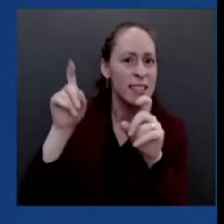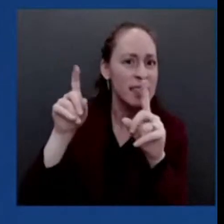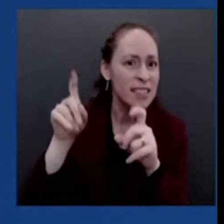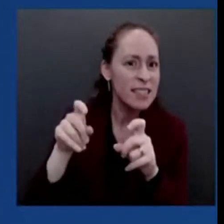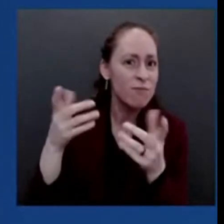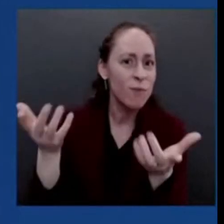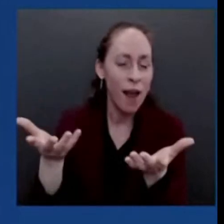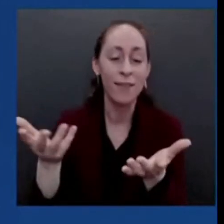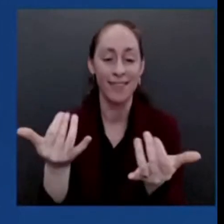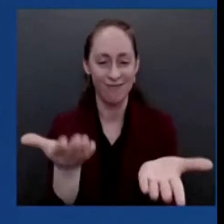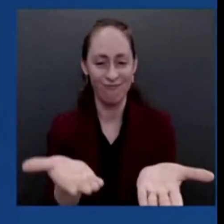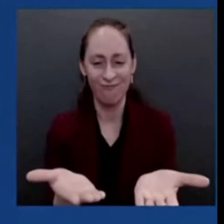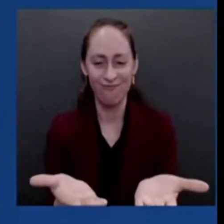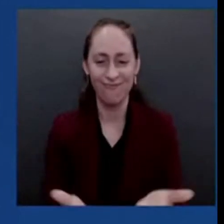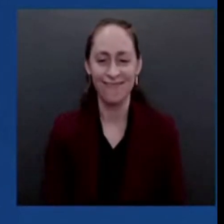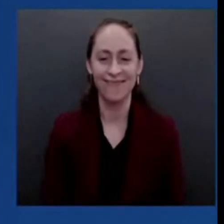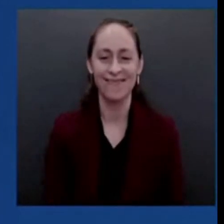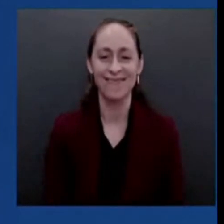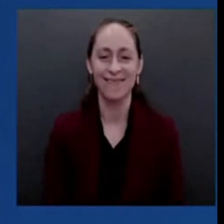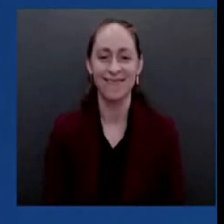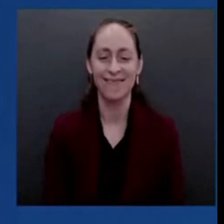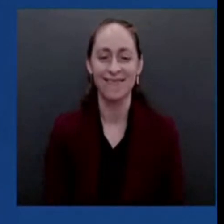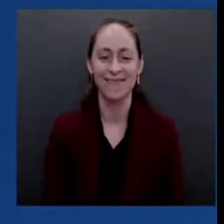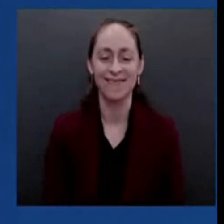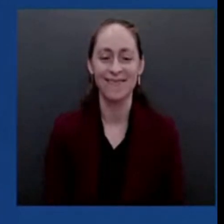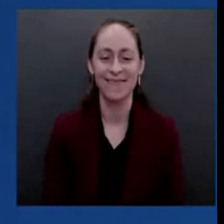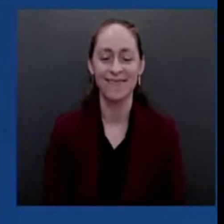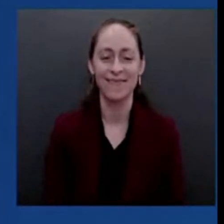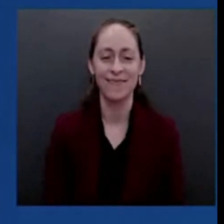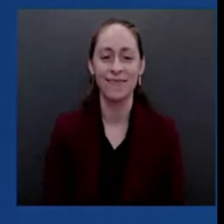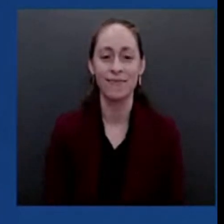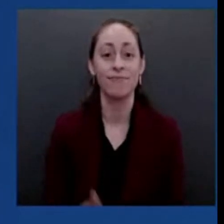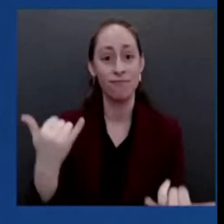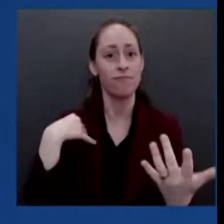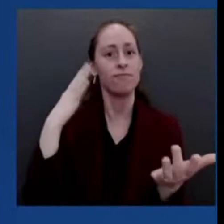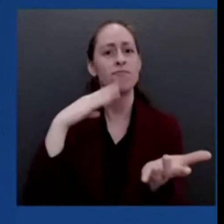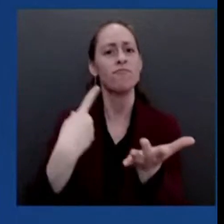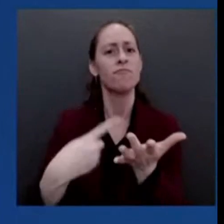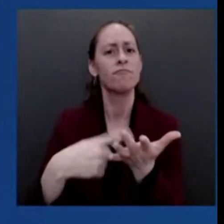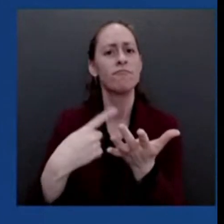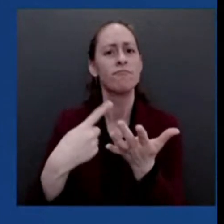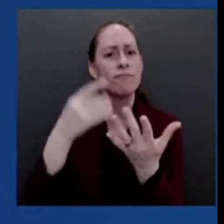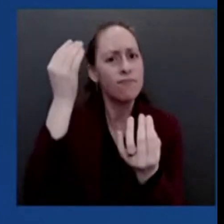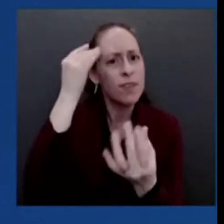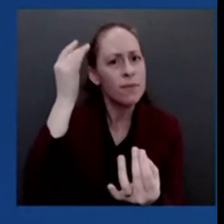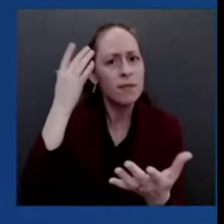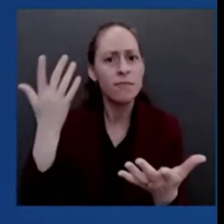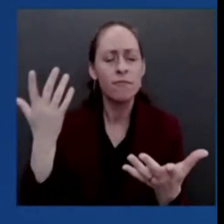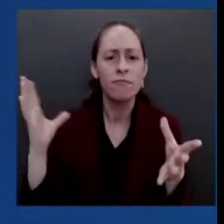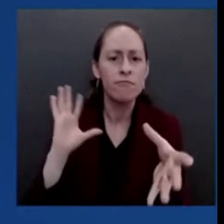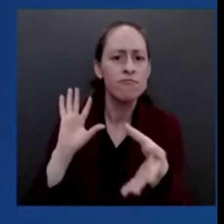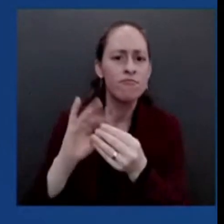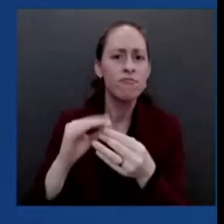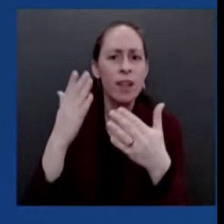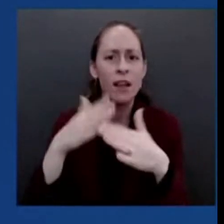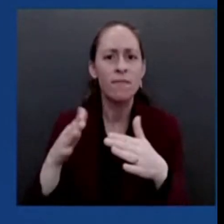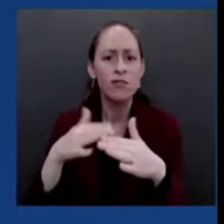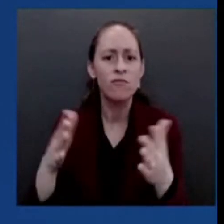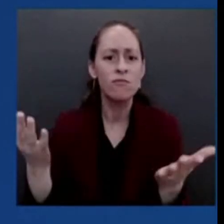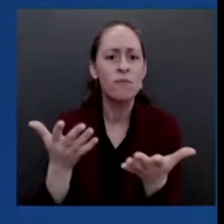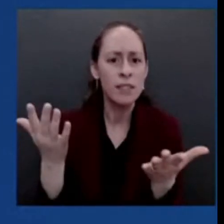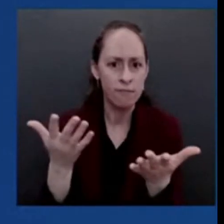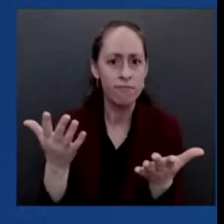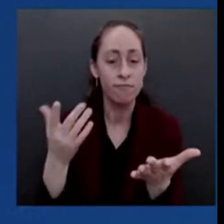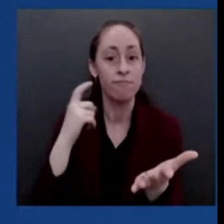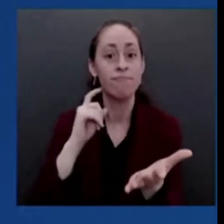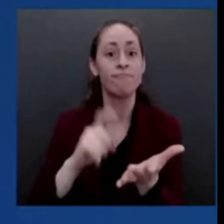data. The current 7-day daily average of cases is about 147,000 cases per day, a decrease of about 40%